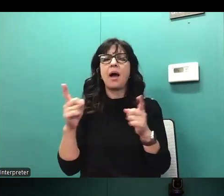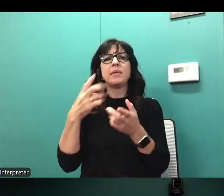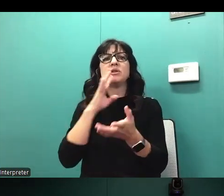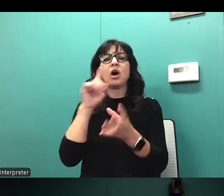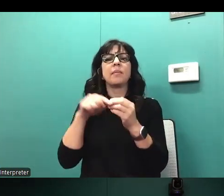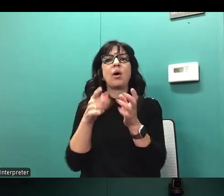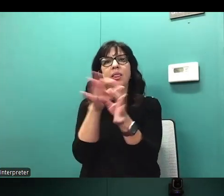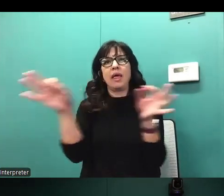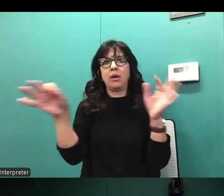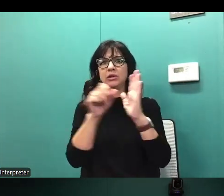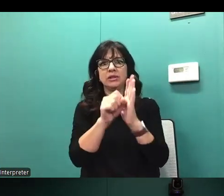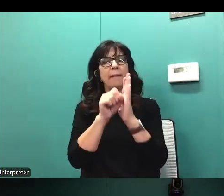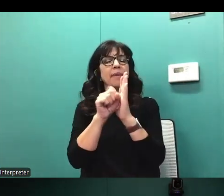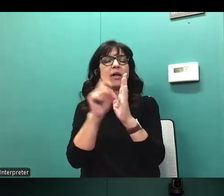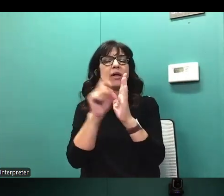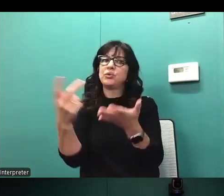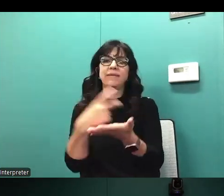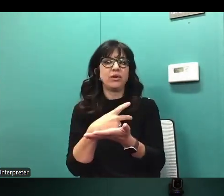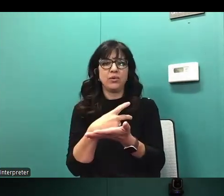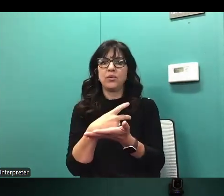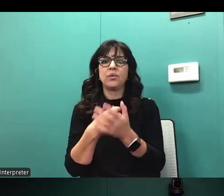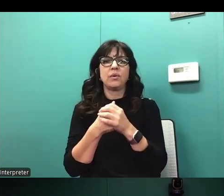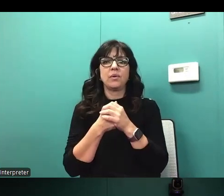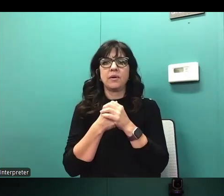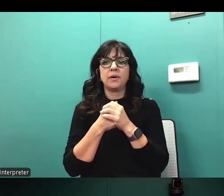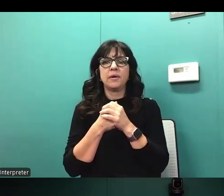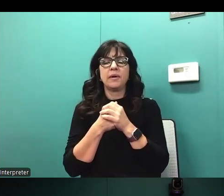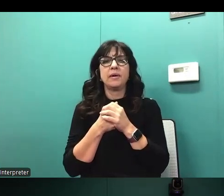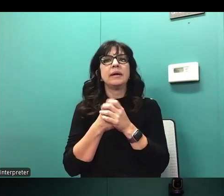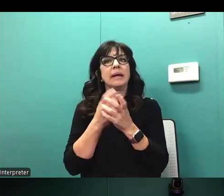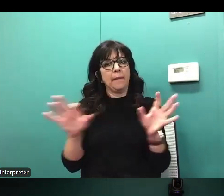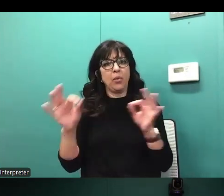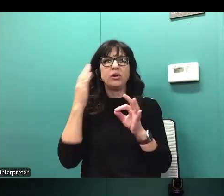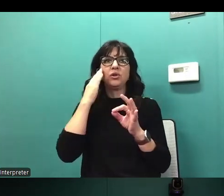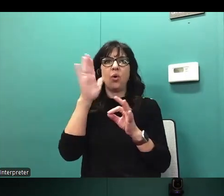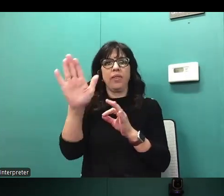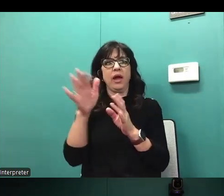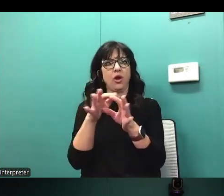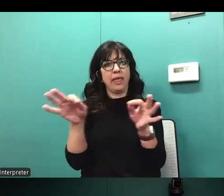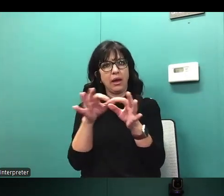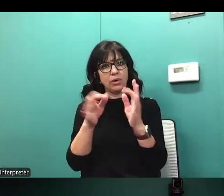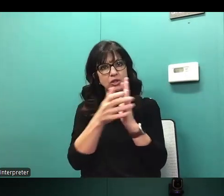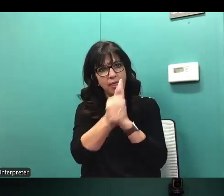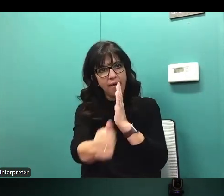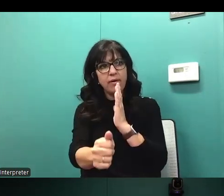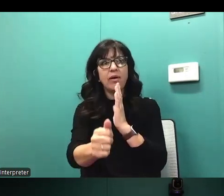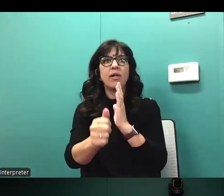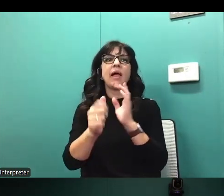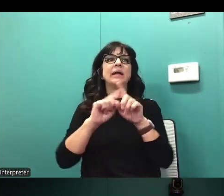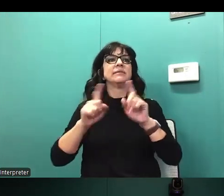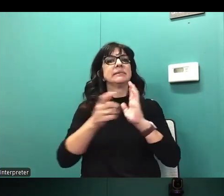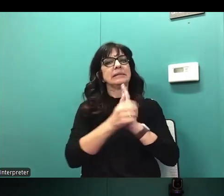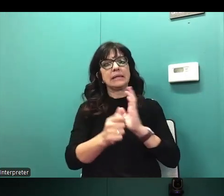about language sampling. It's just a review. We need to know language levels and skills of students